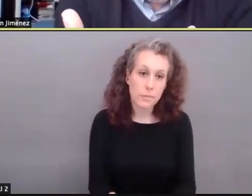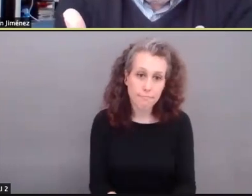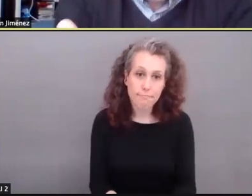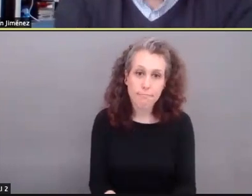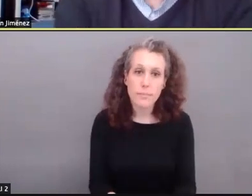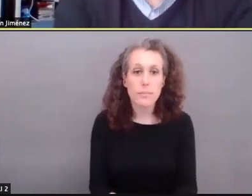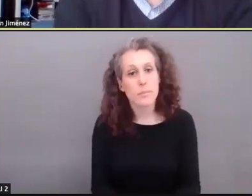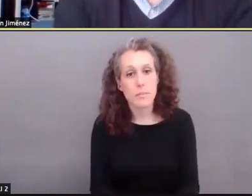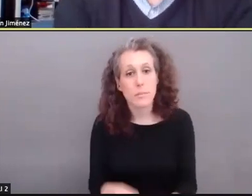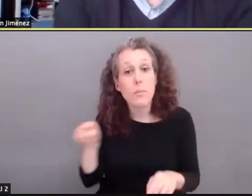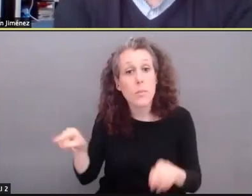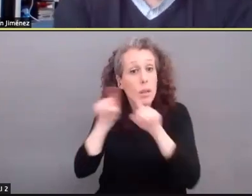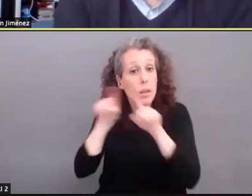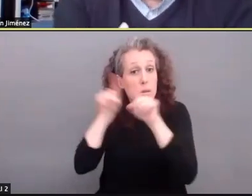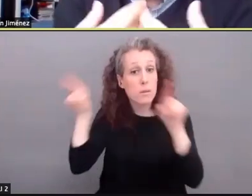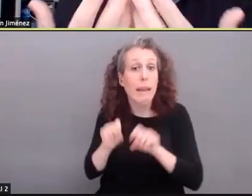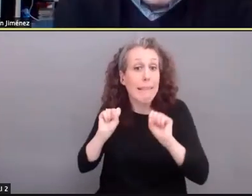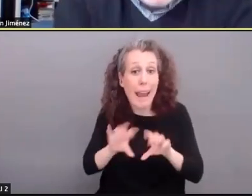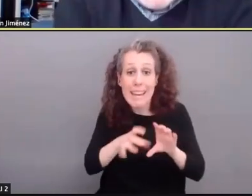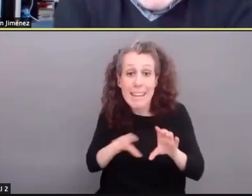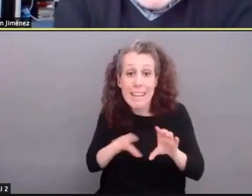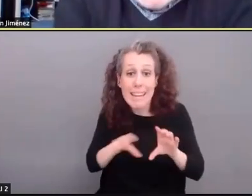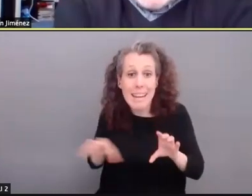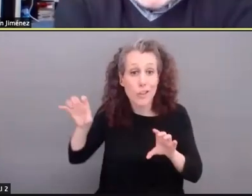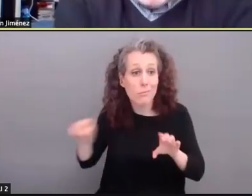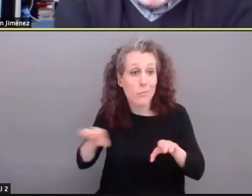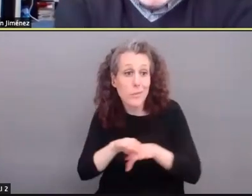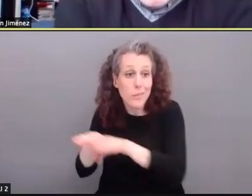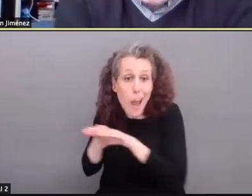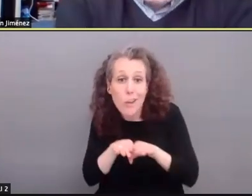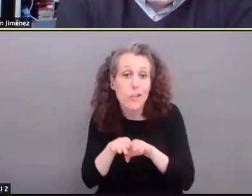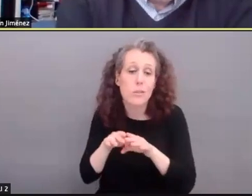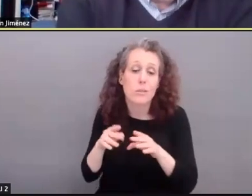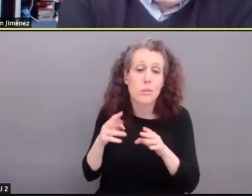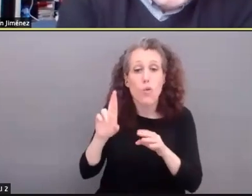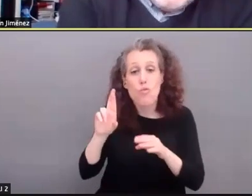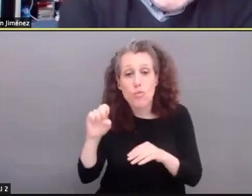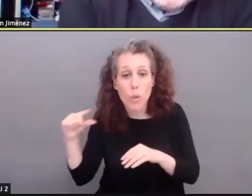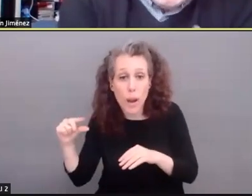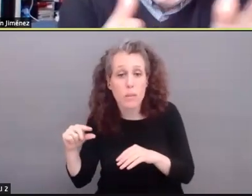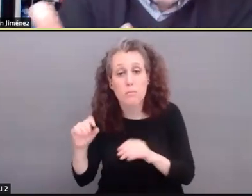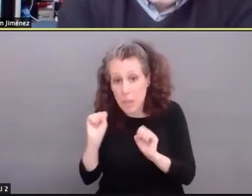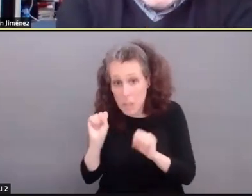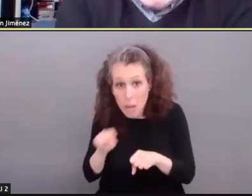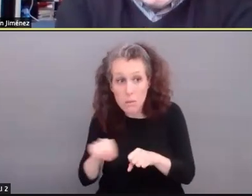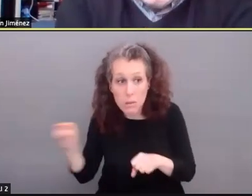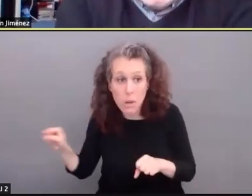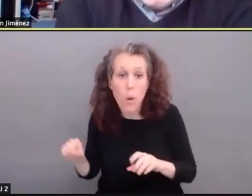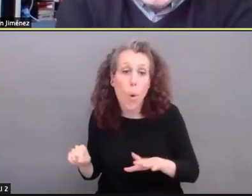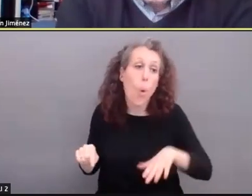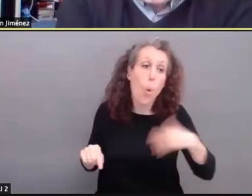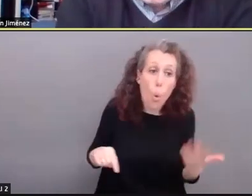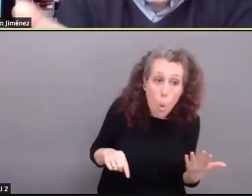We can use the national standard or national regulation, or alternatively,